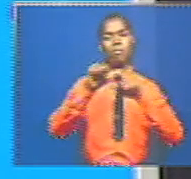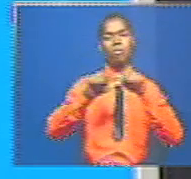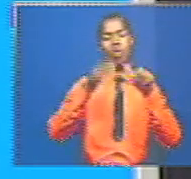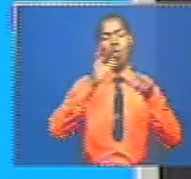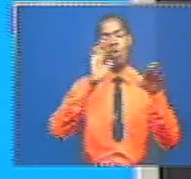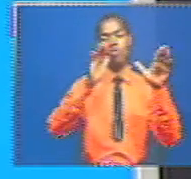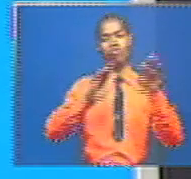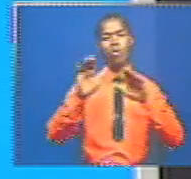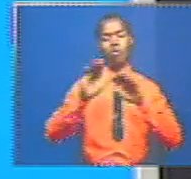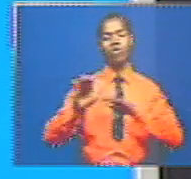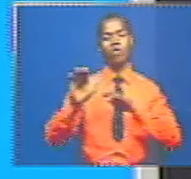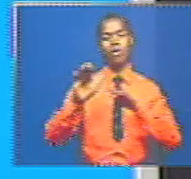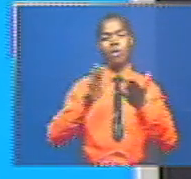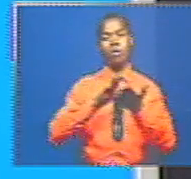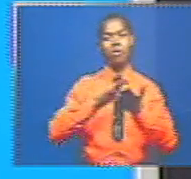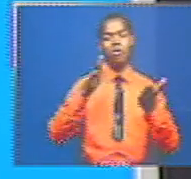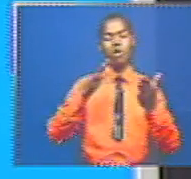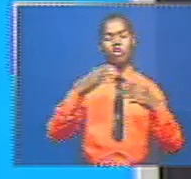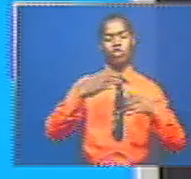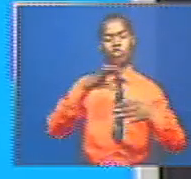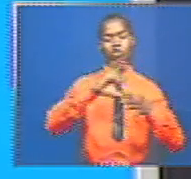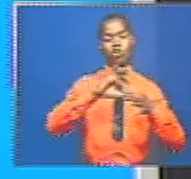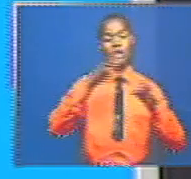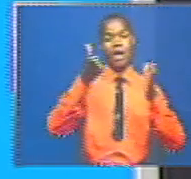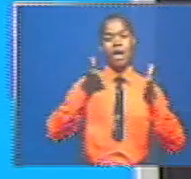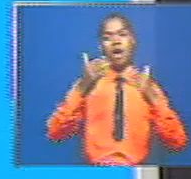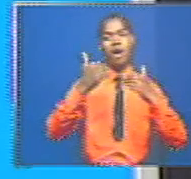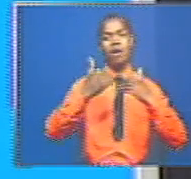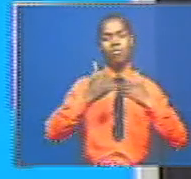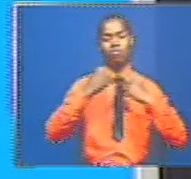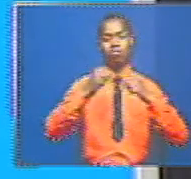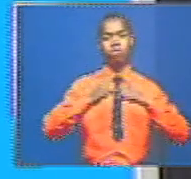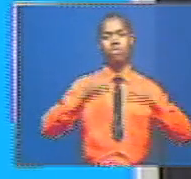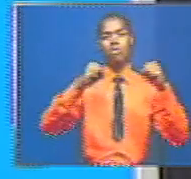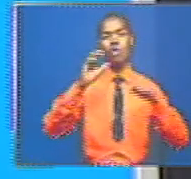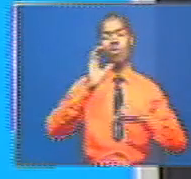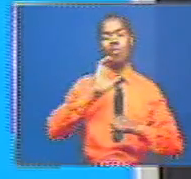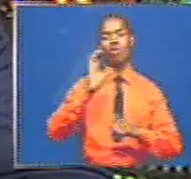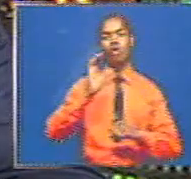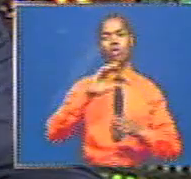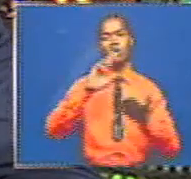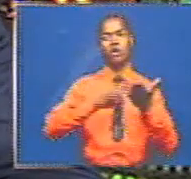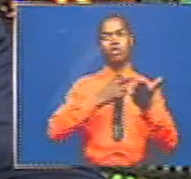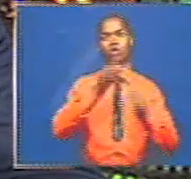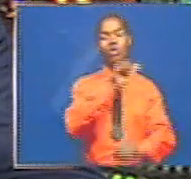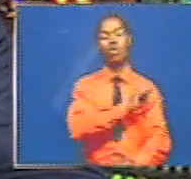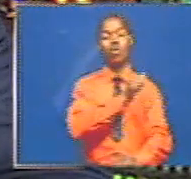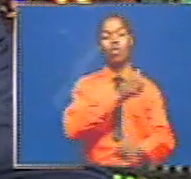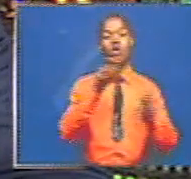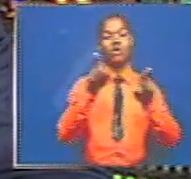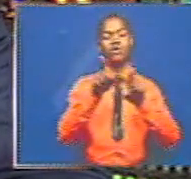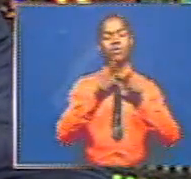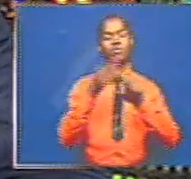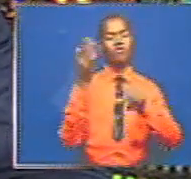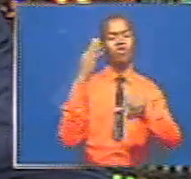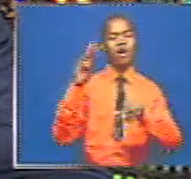water? And for more insights on that, joining me now in studio is the chairperson of the Water Resources Authority, who is also the former member of parliament